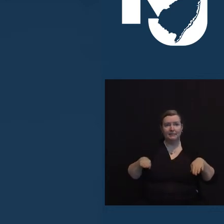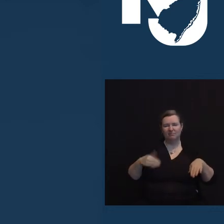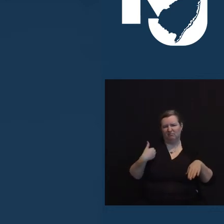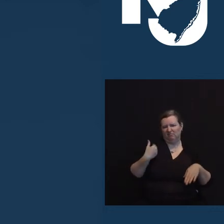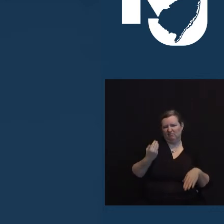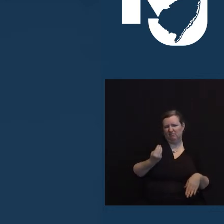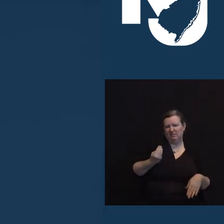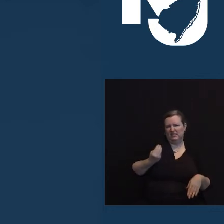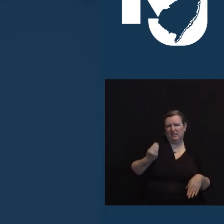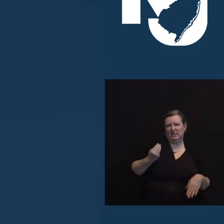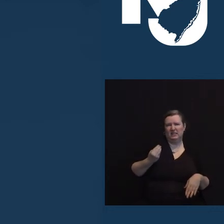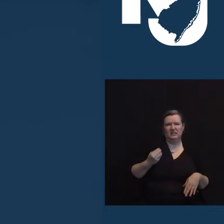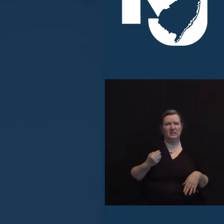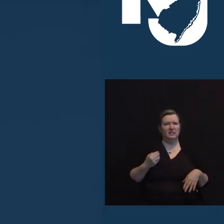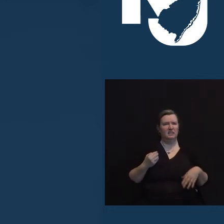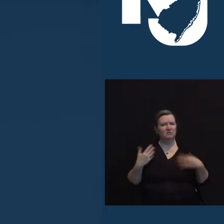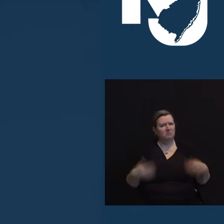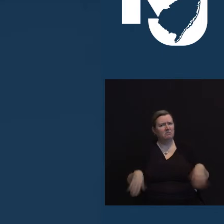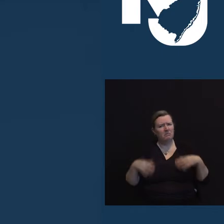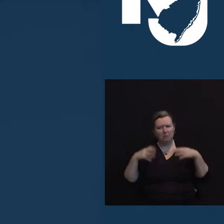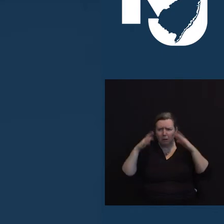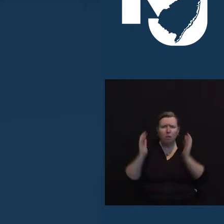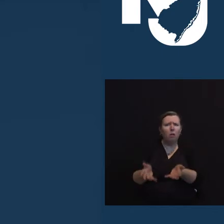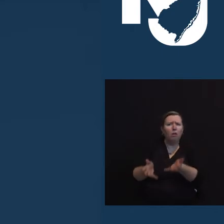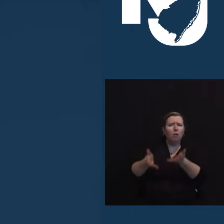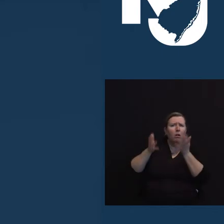soulful, long conversation about Sue,